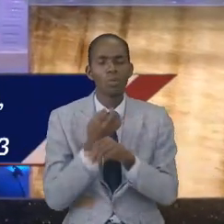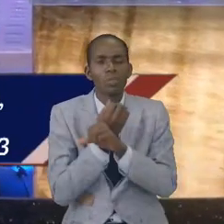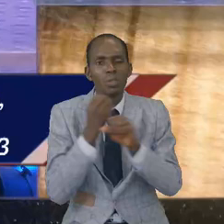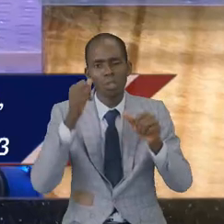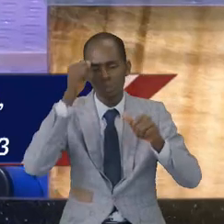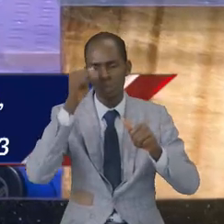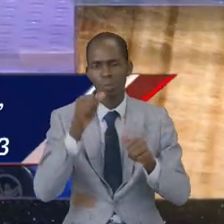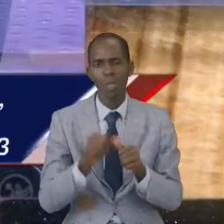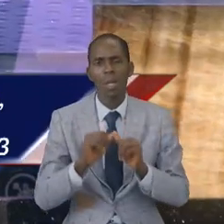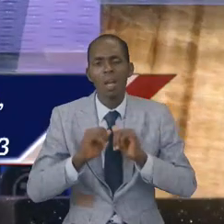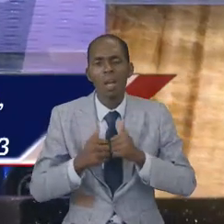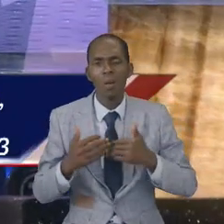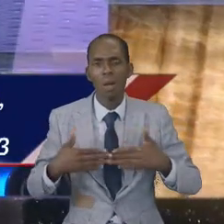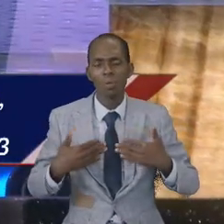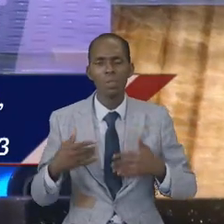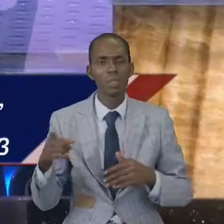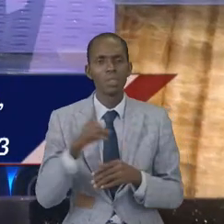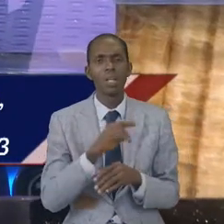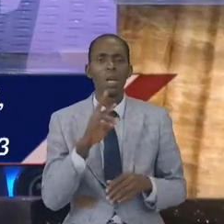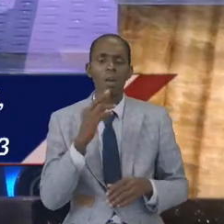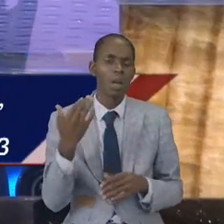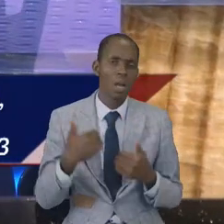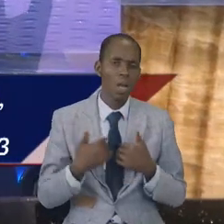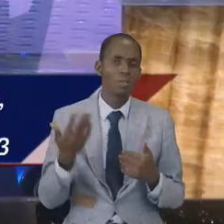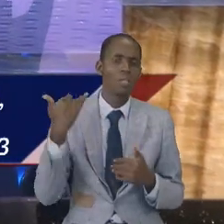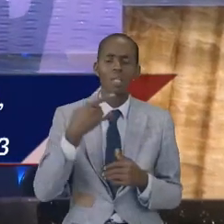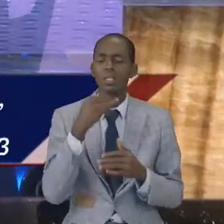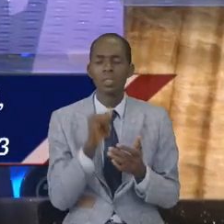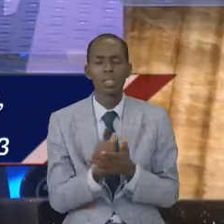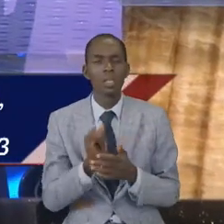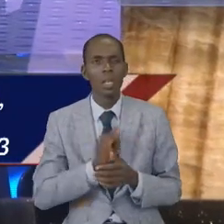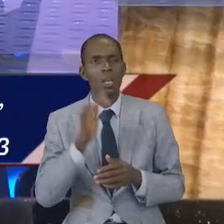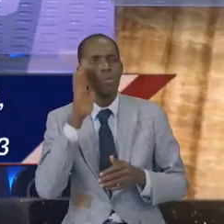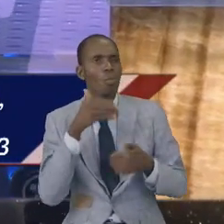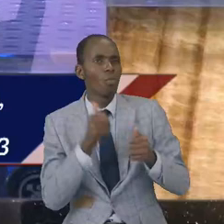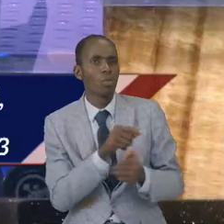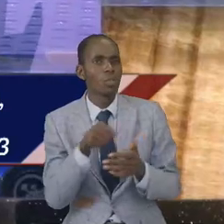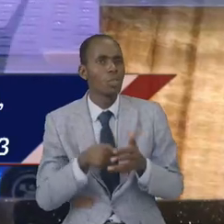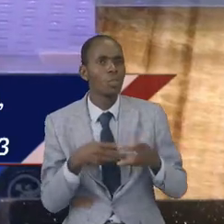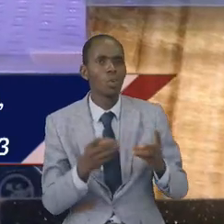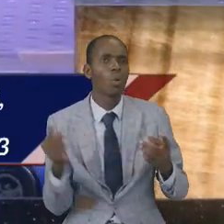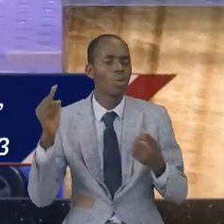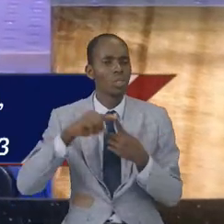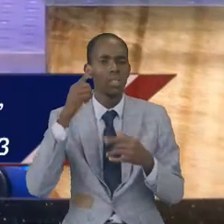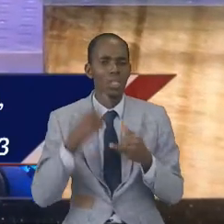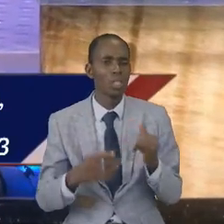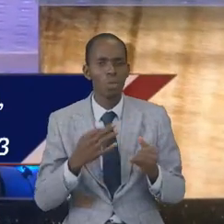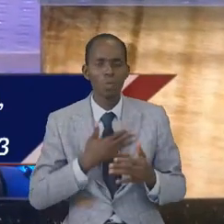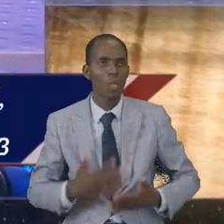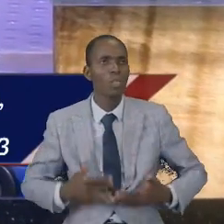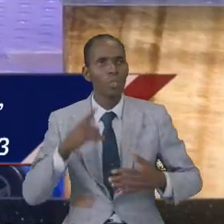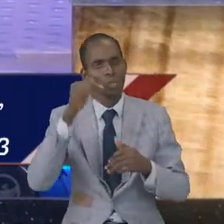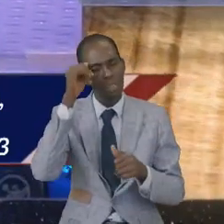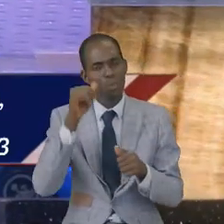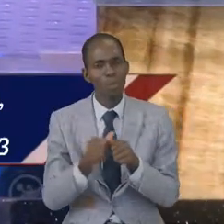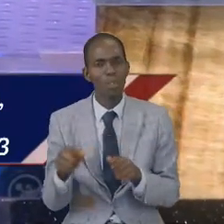the excitement they had? And they said, I'm going to follow this way until the end of my life. You remember